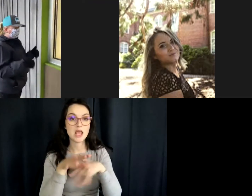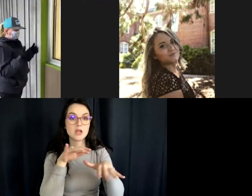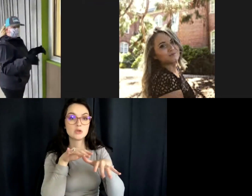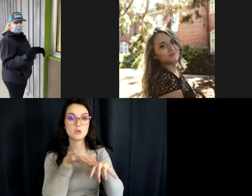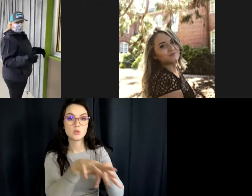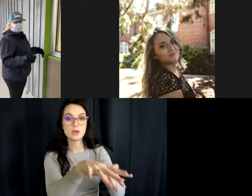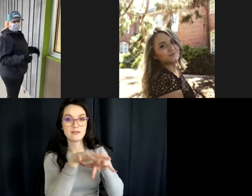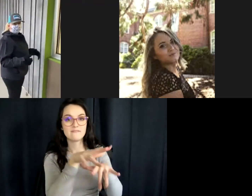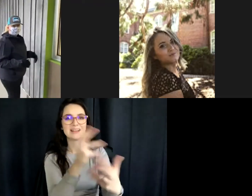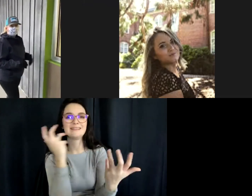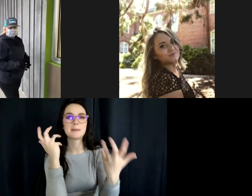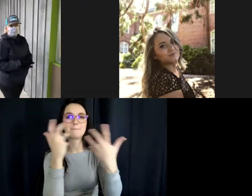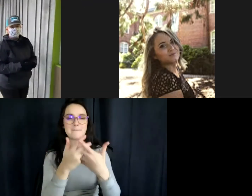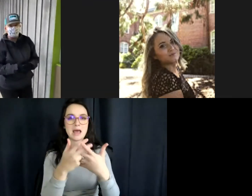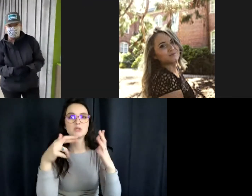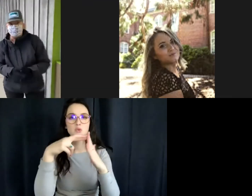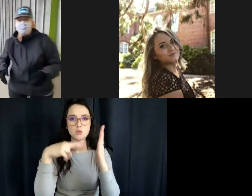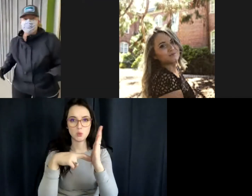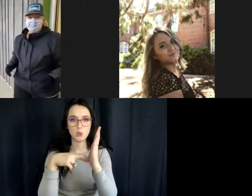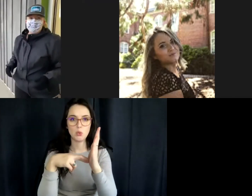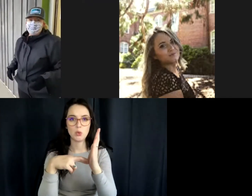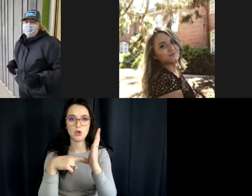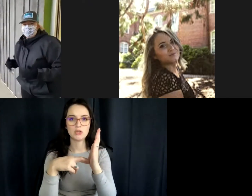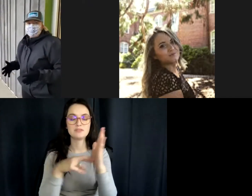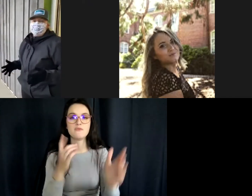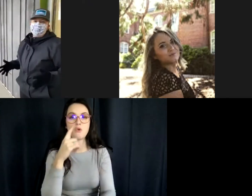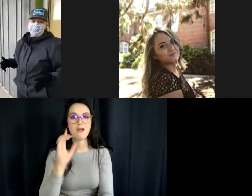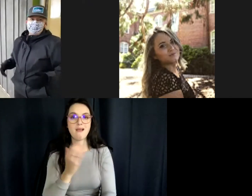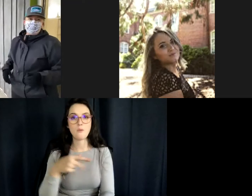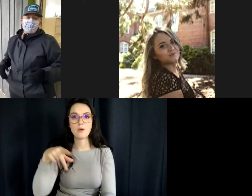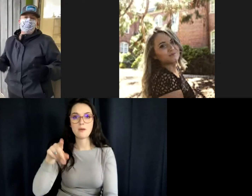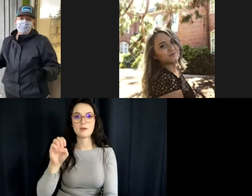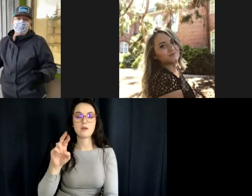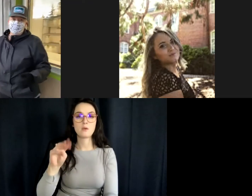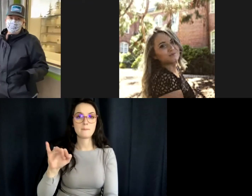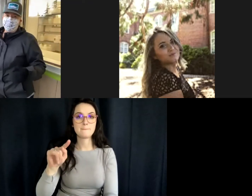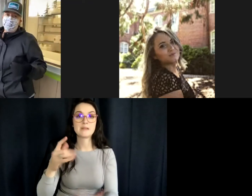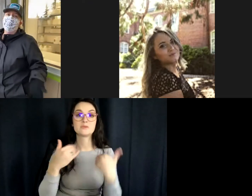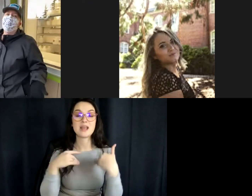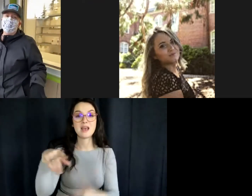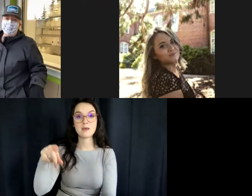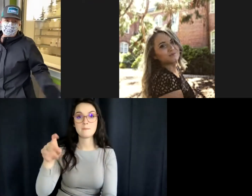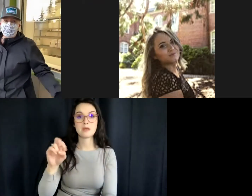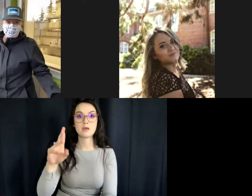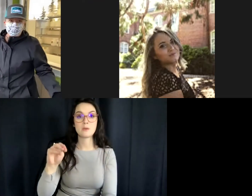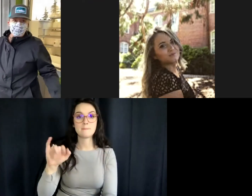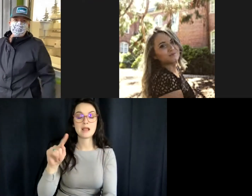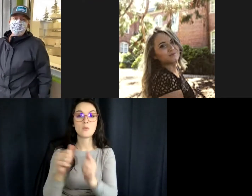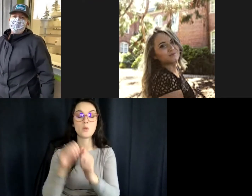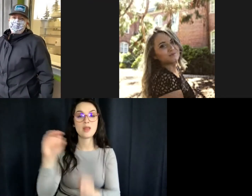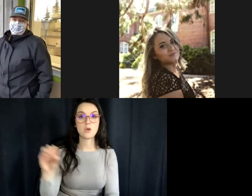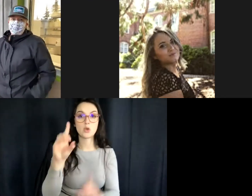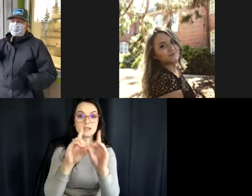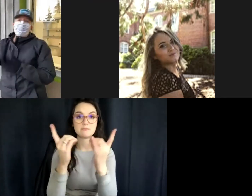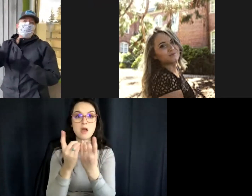And so that's open? So you can see that? That particular one, yes. Okay. As I mentioned, some other jobs, there's a